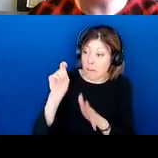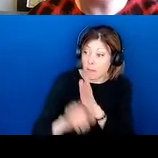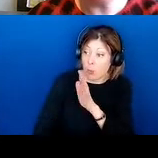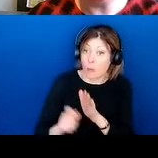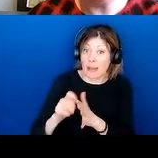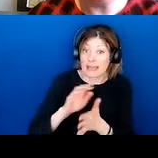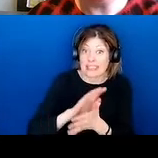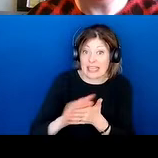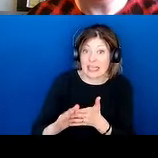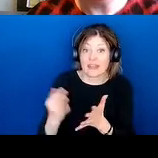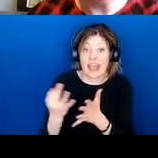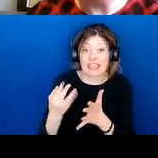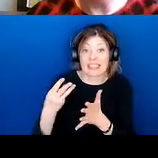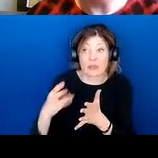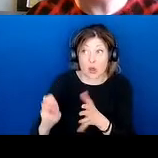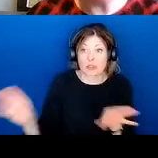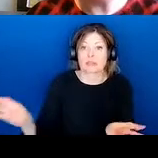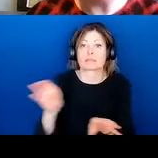1830s.